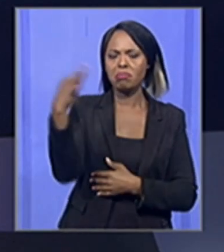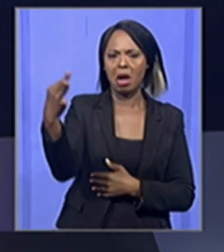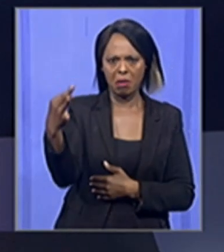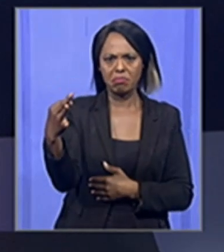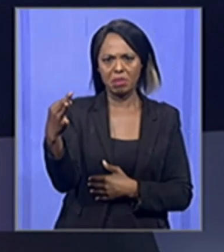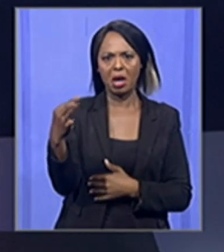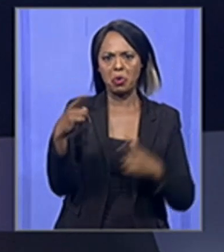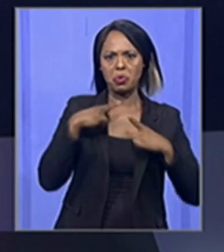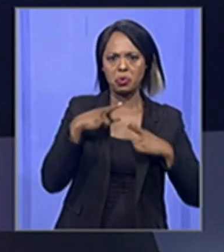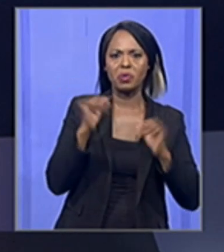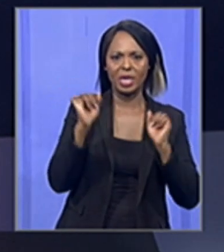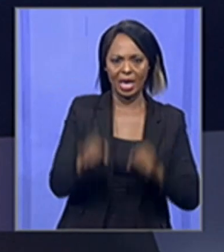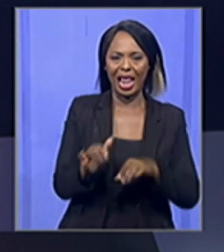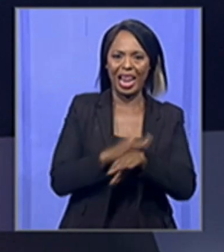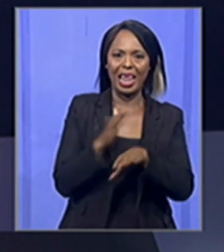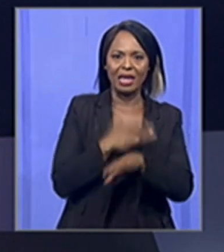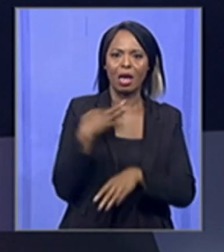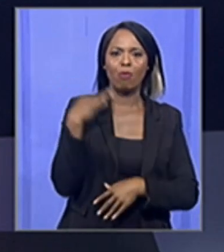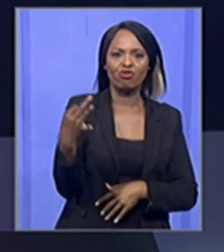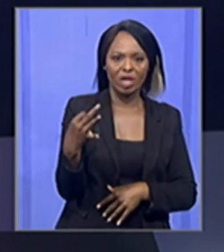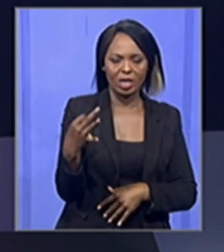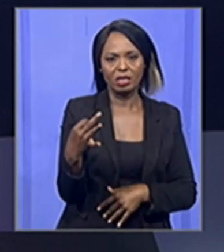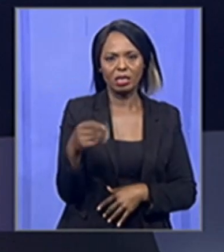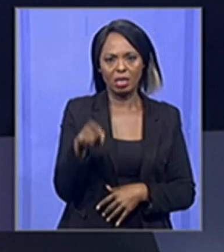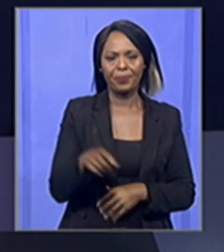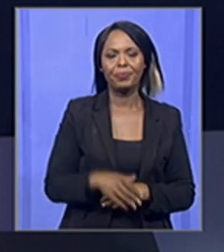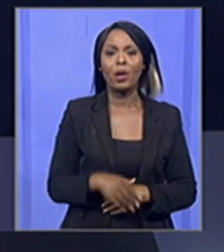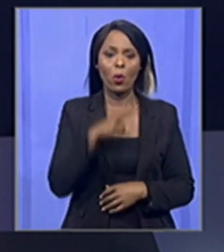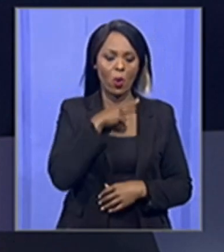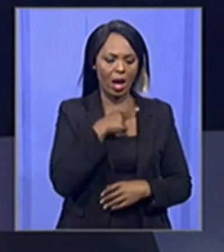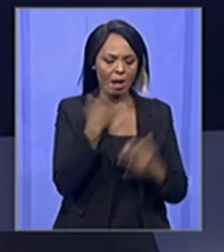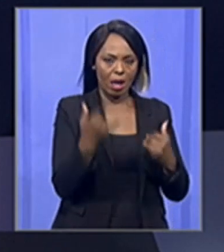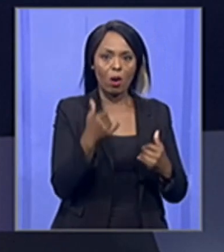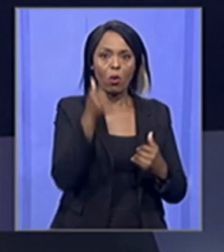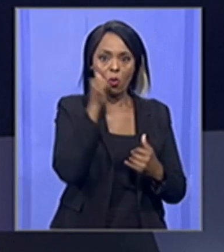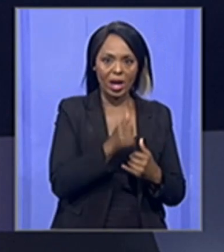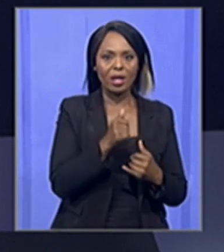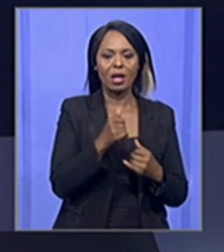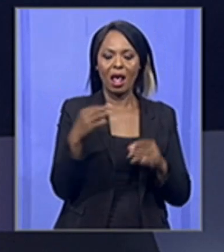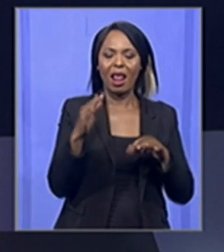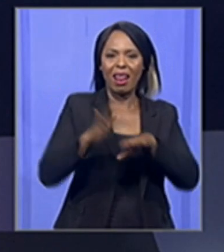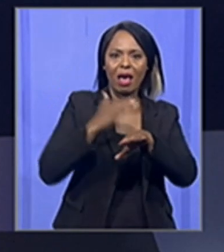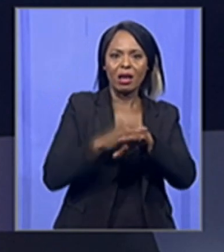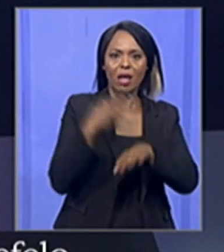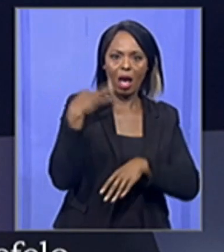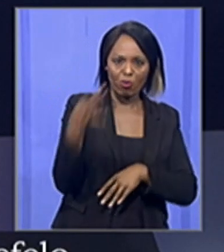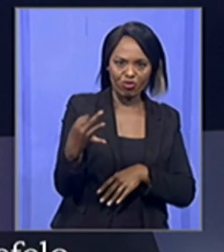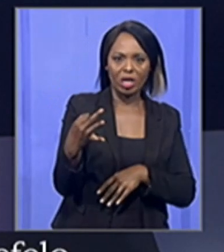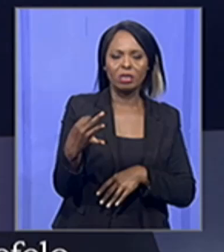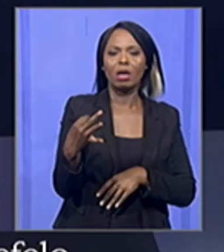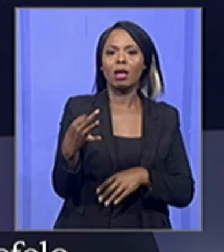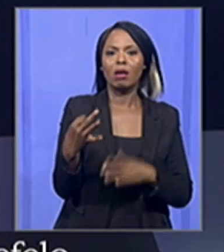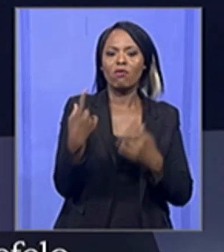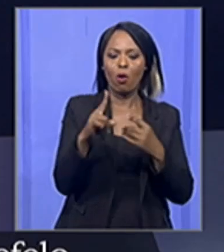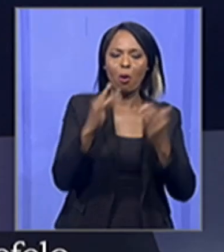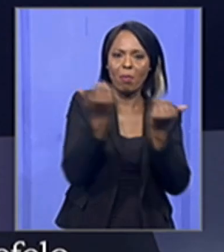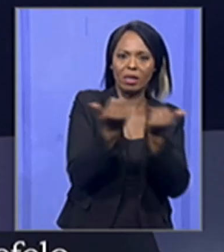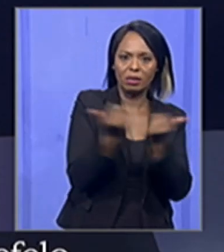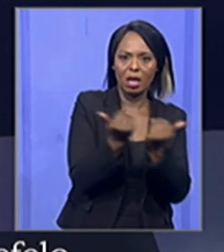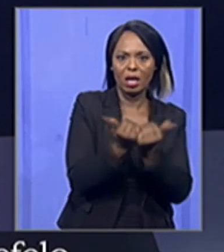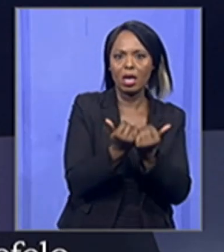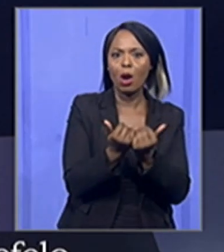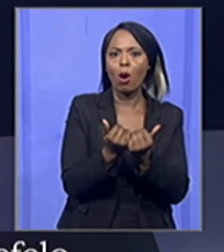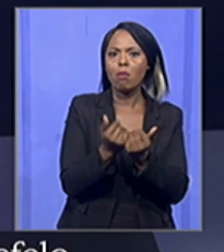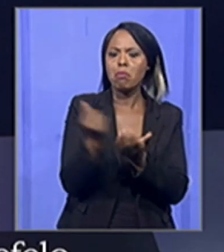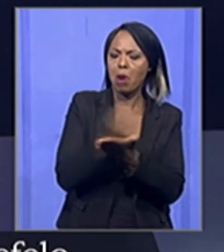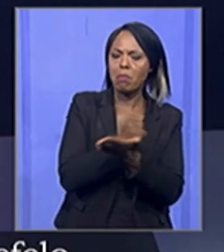rena because ka nako e le gore re kgonne go bula applications ya rena for the bursaries, re kry-ile more than